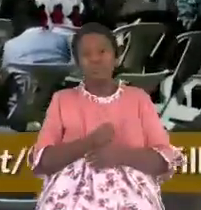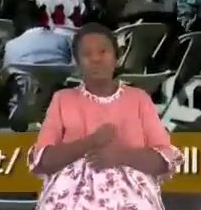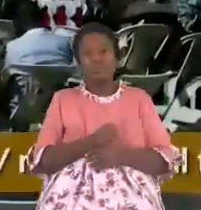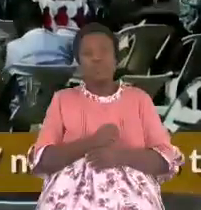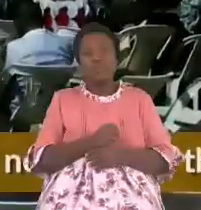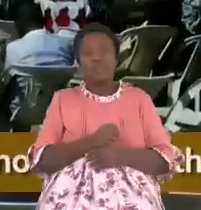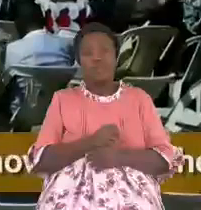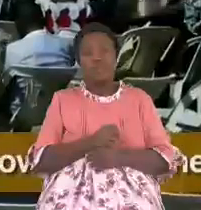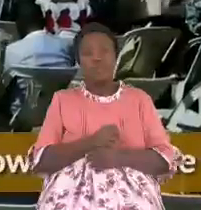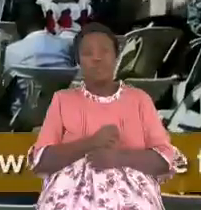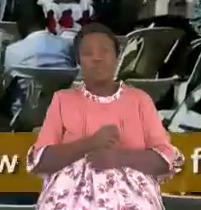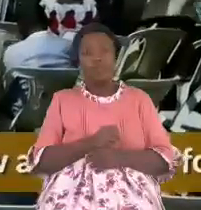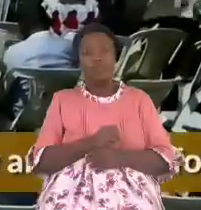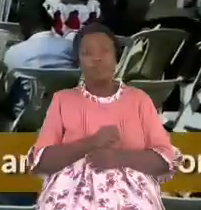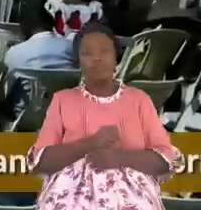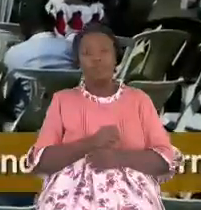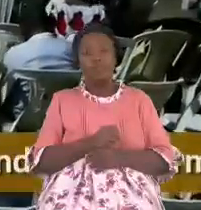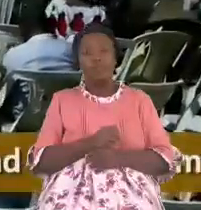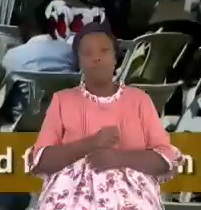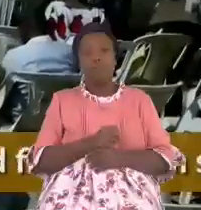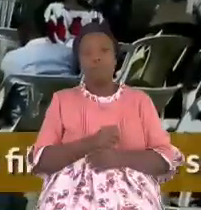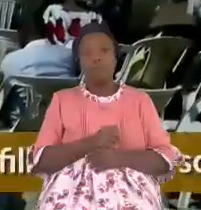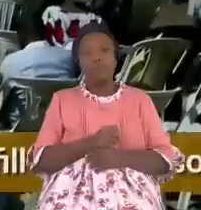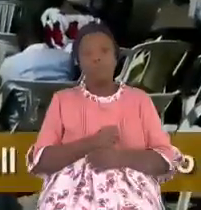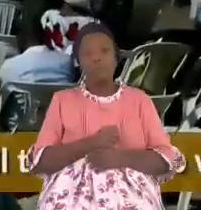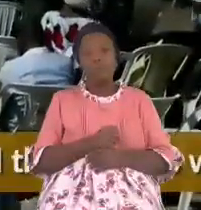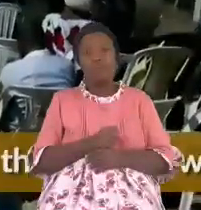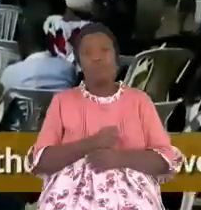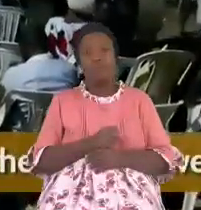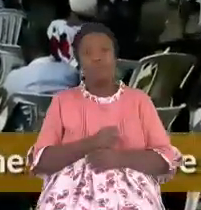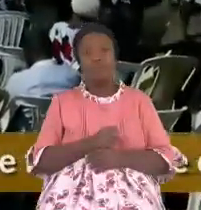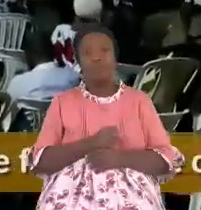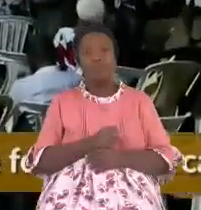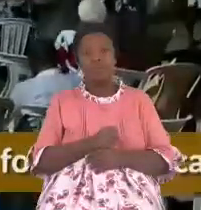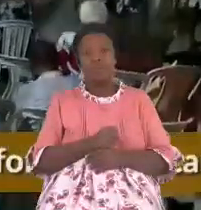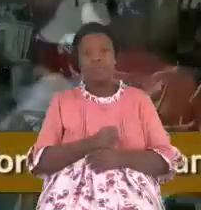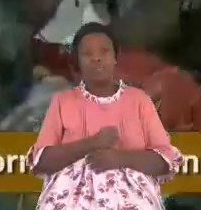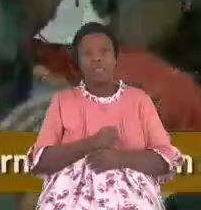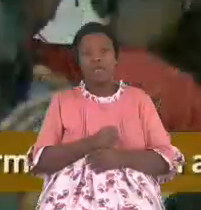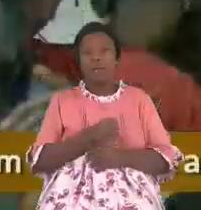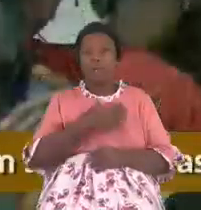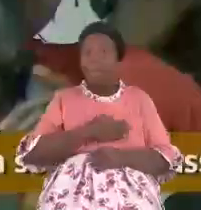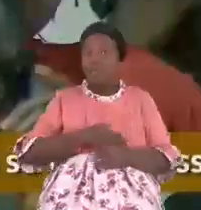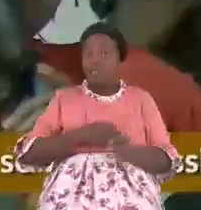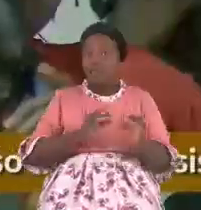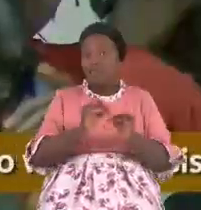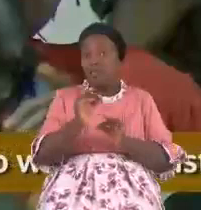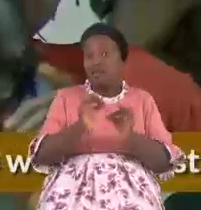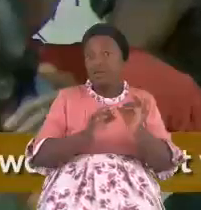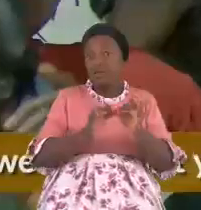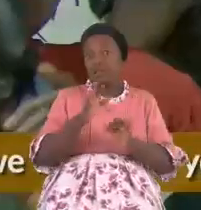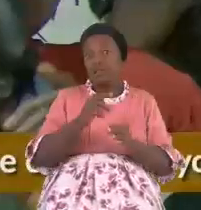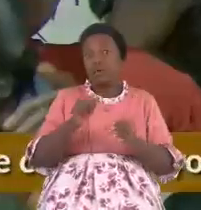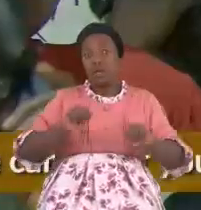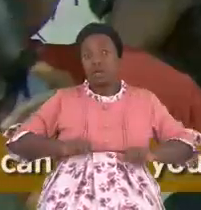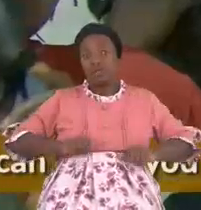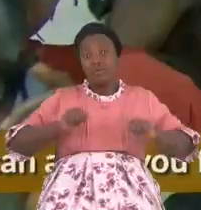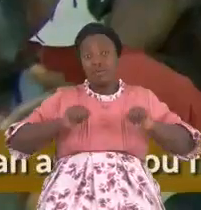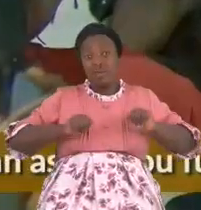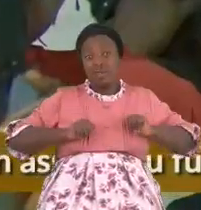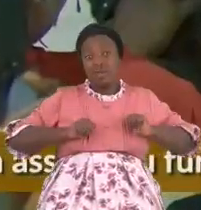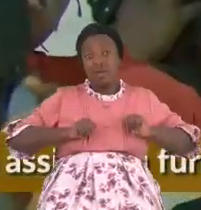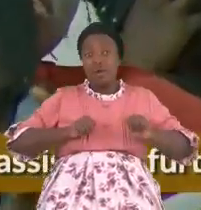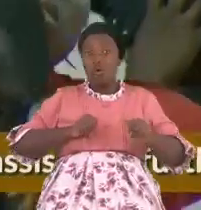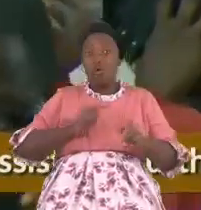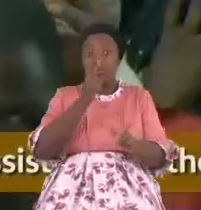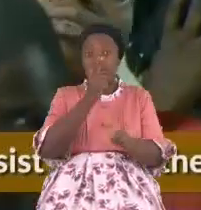them and describe the addresses correctly if you have finished from